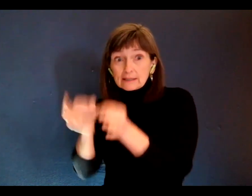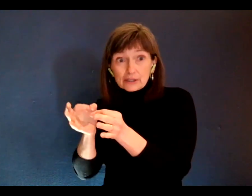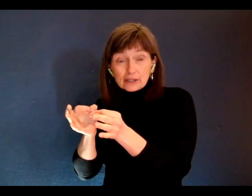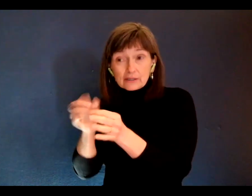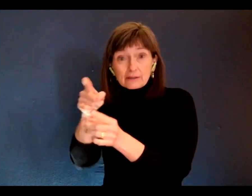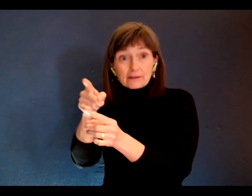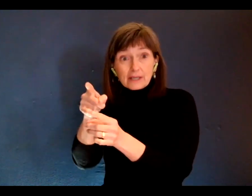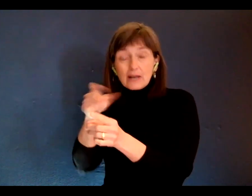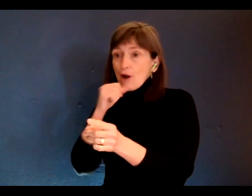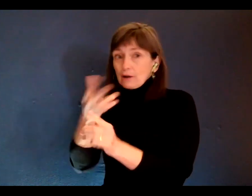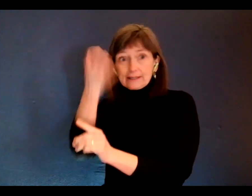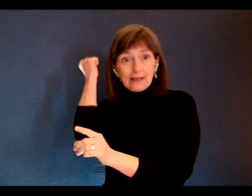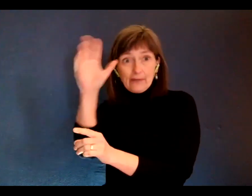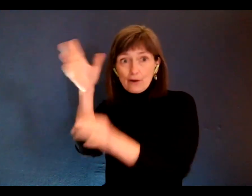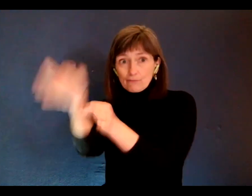rights of the person?